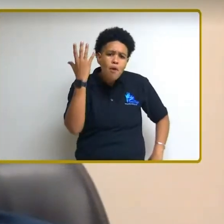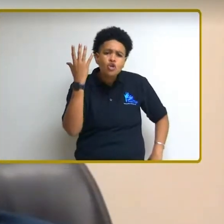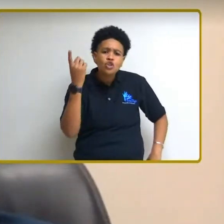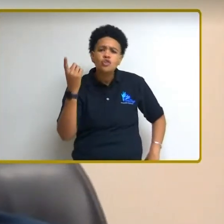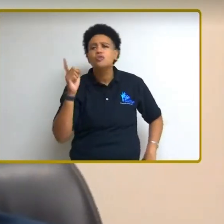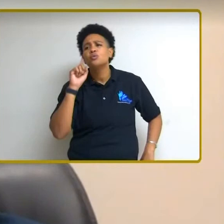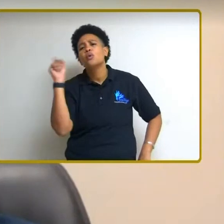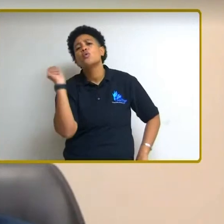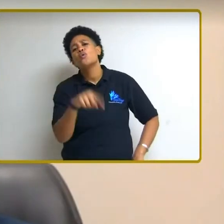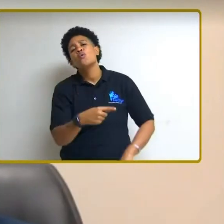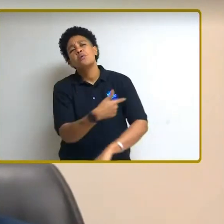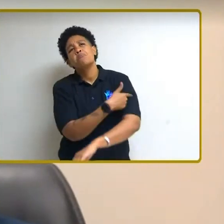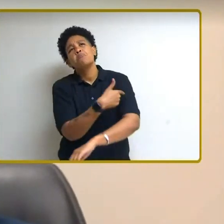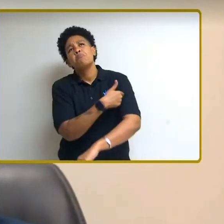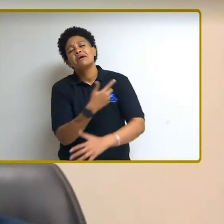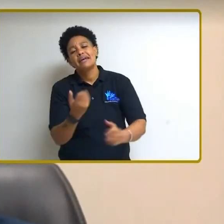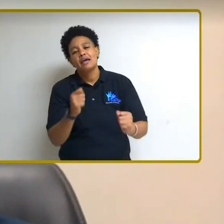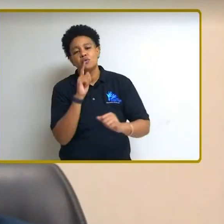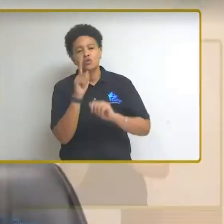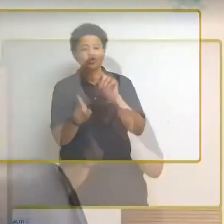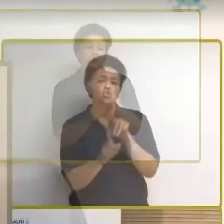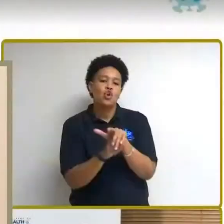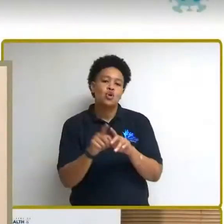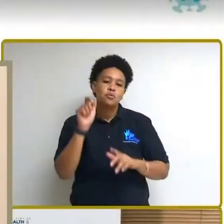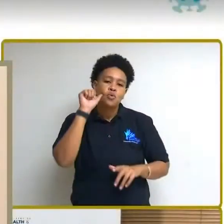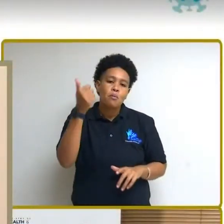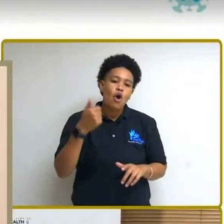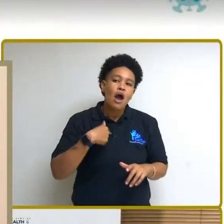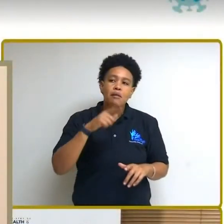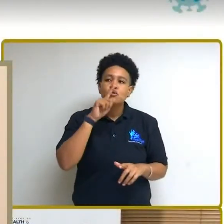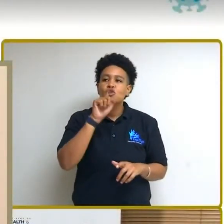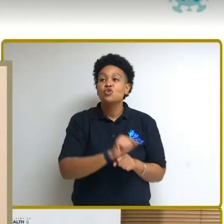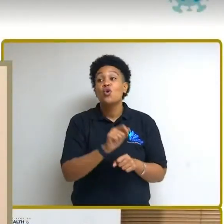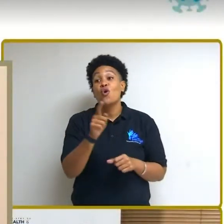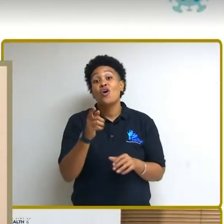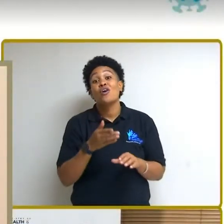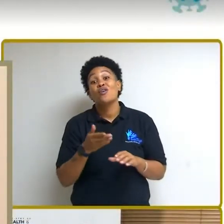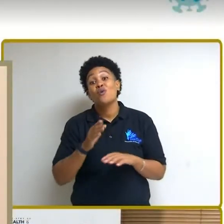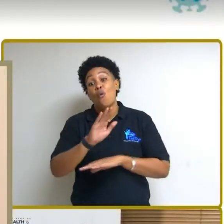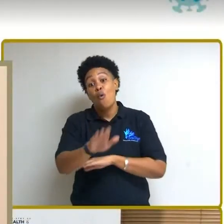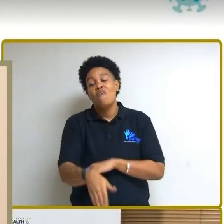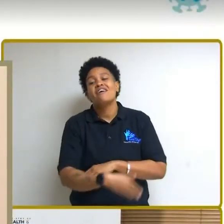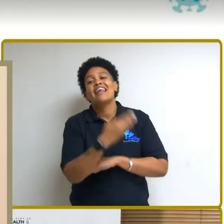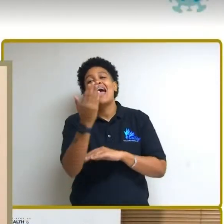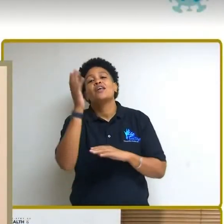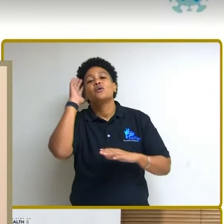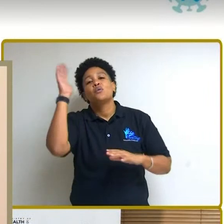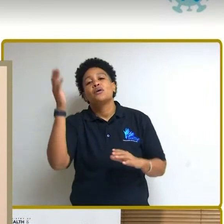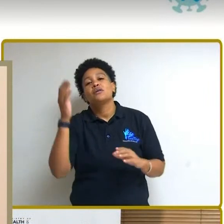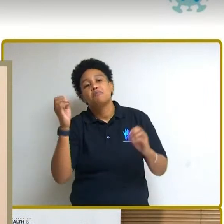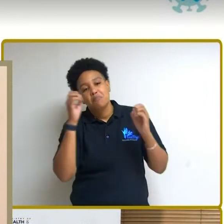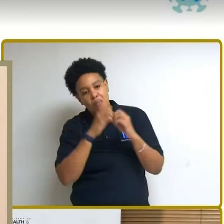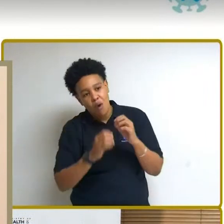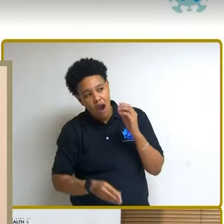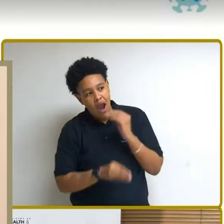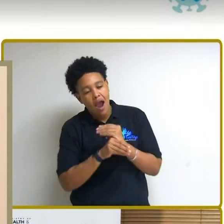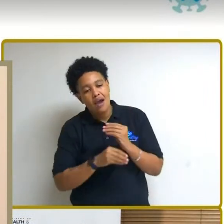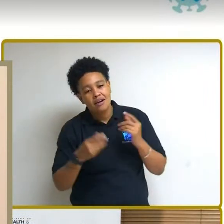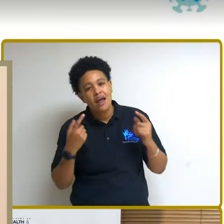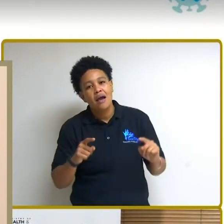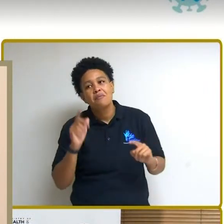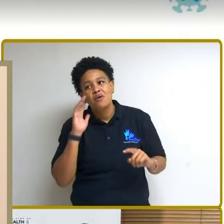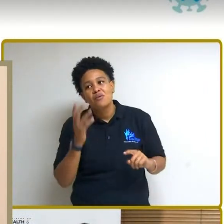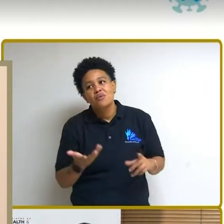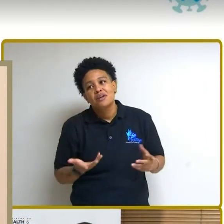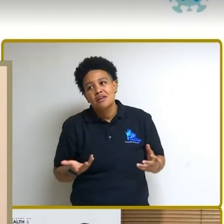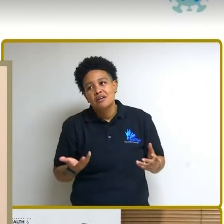how many people will turn out tomorrow, and I'm sure even overnight it will be added to,